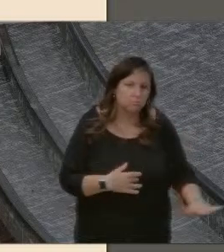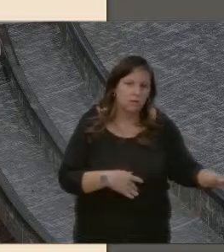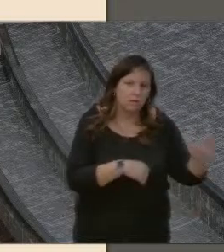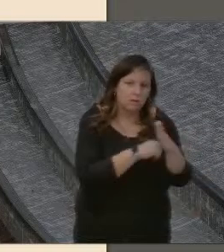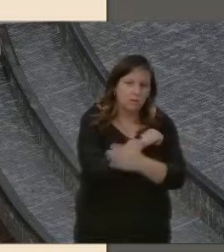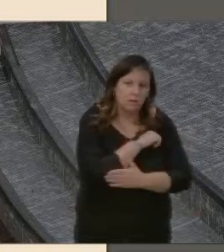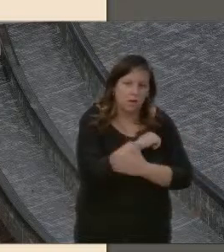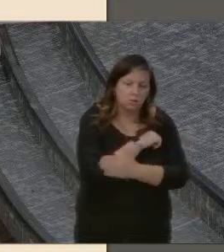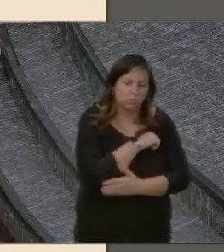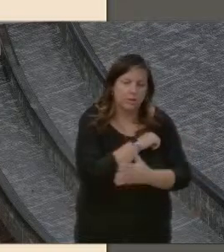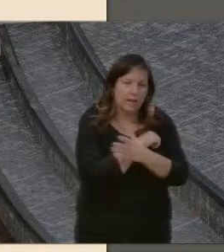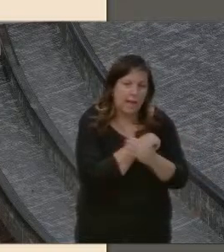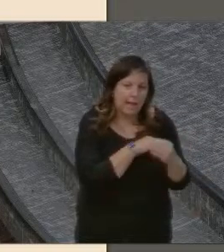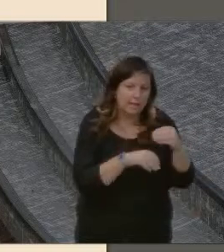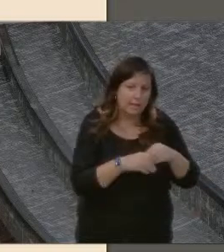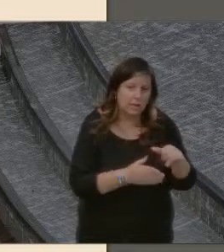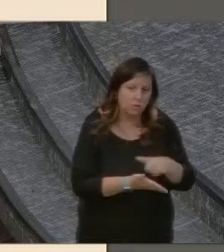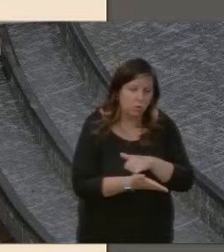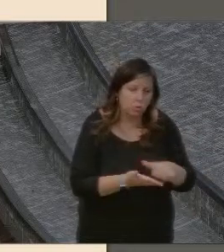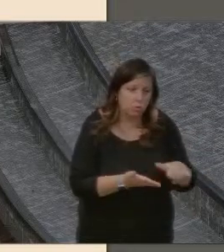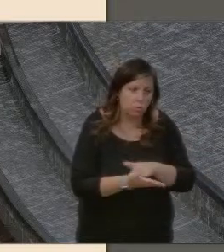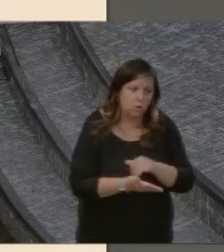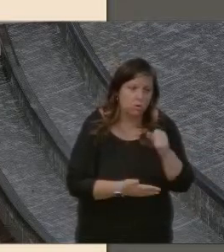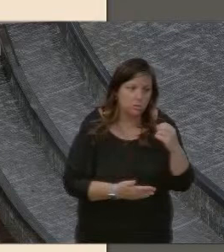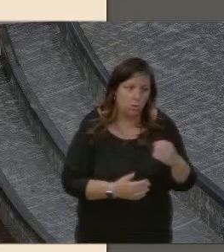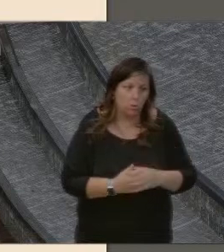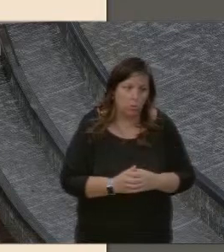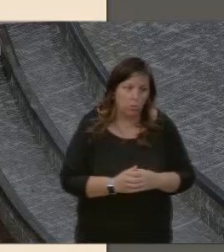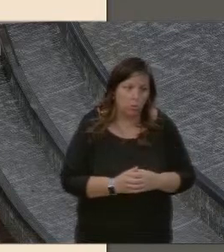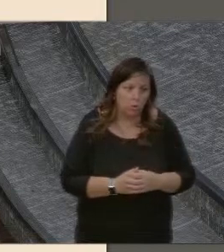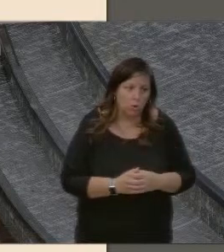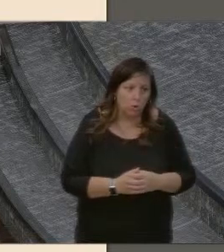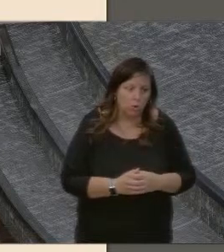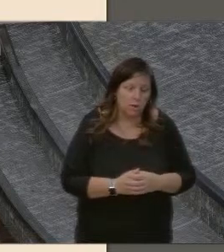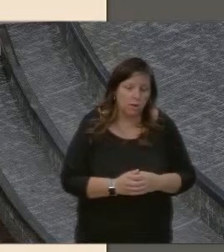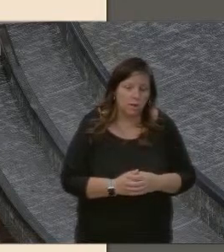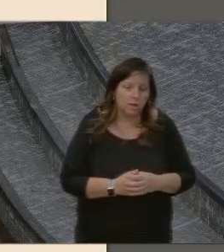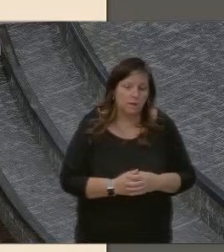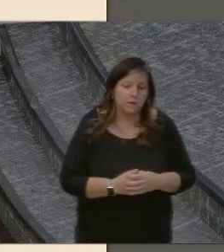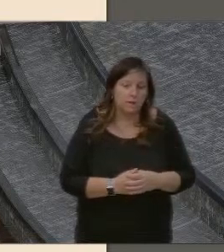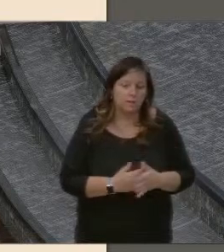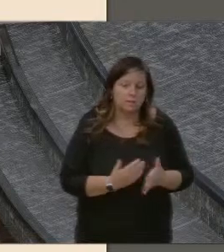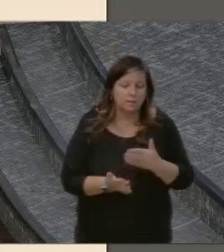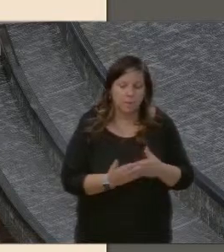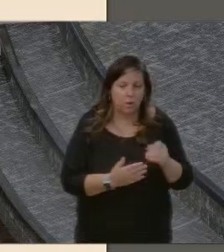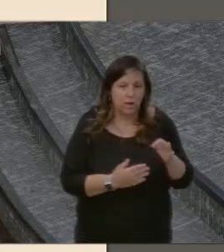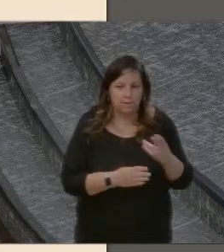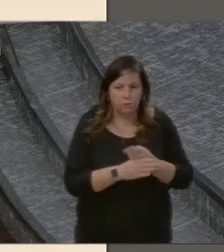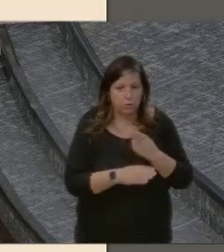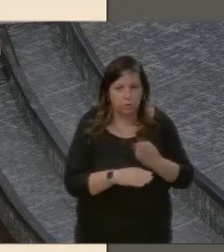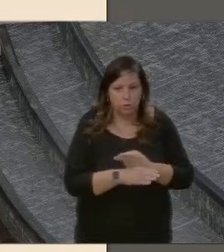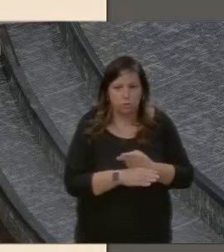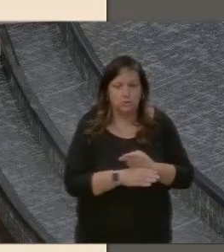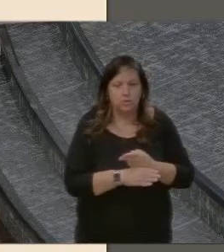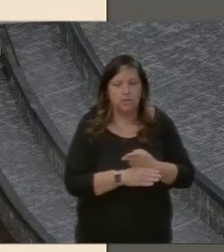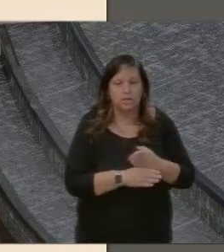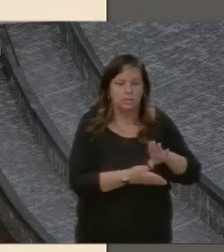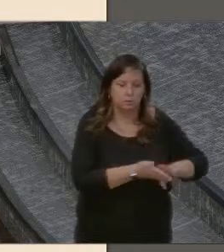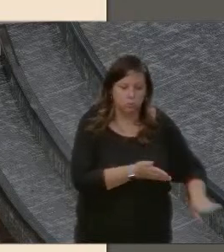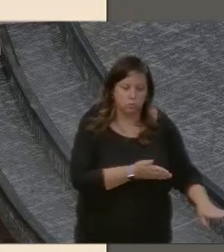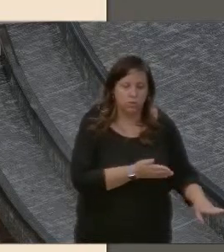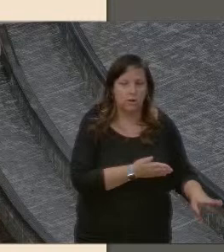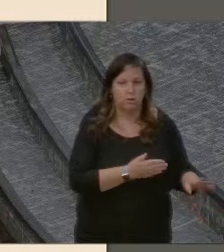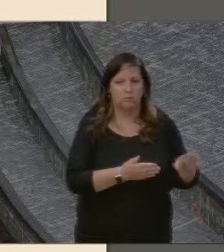lower prevalence in the use of exclusionary discipline overall does not mean there are